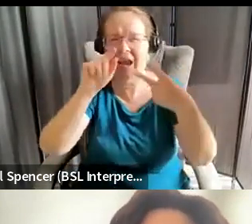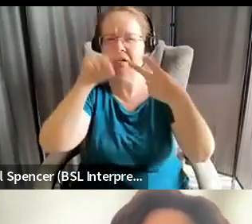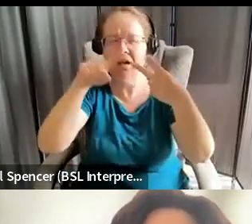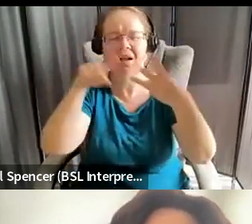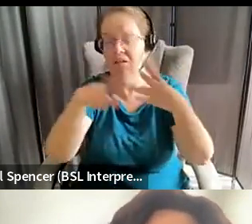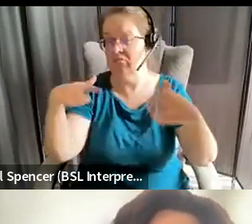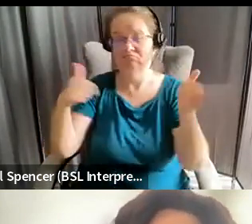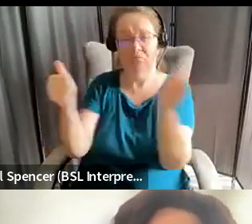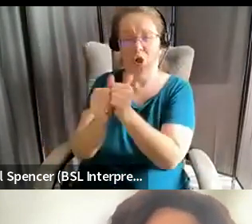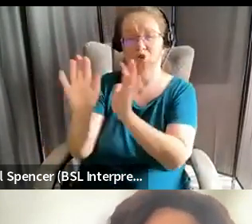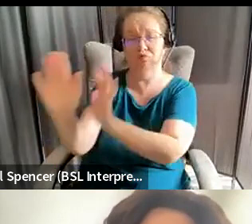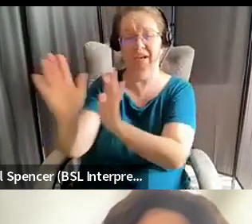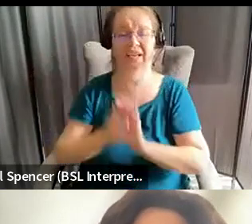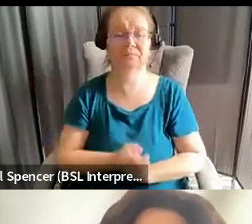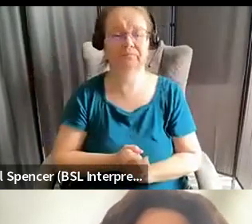totally agree with you.